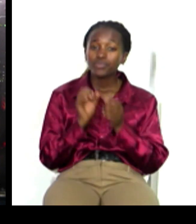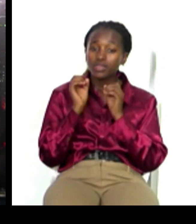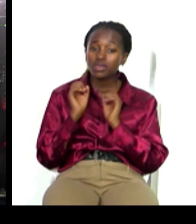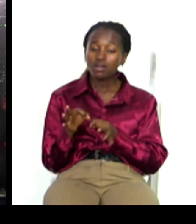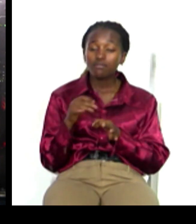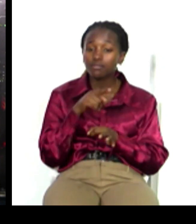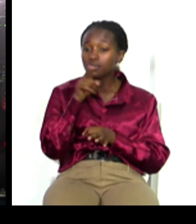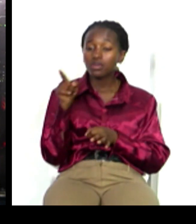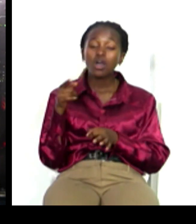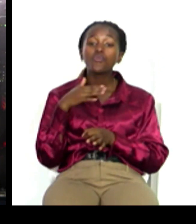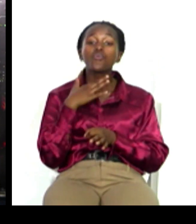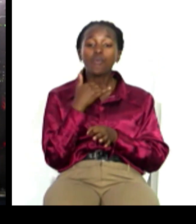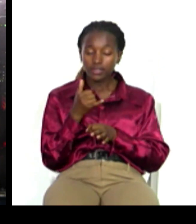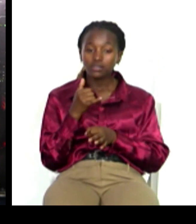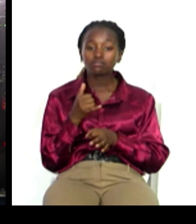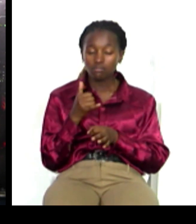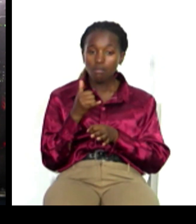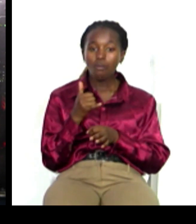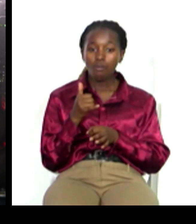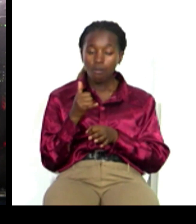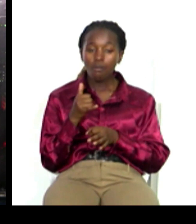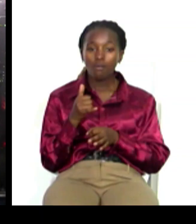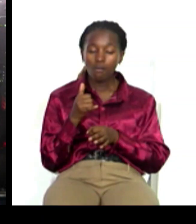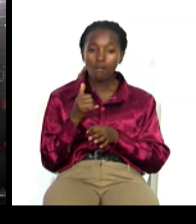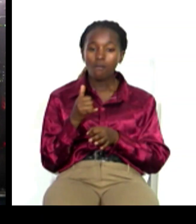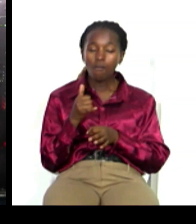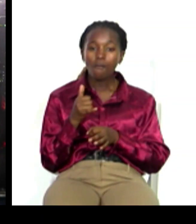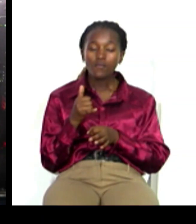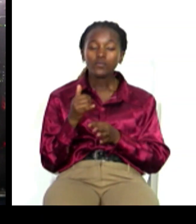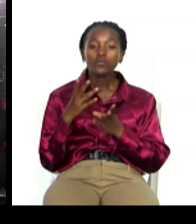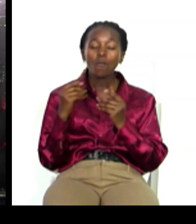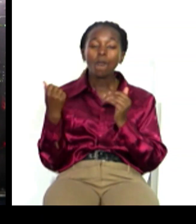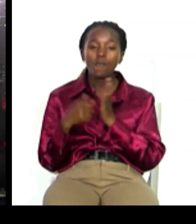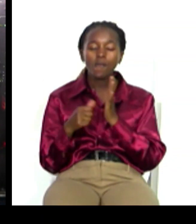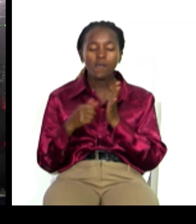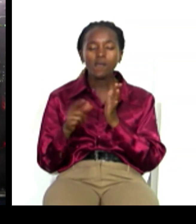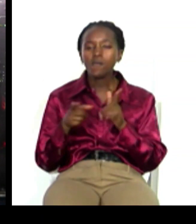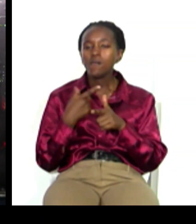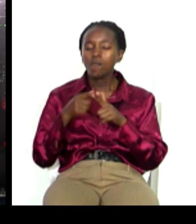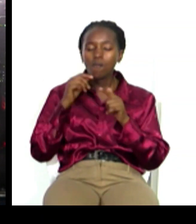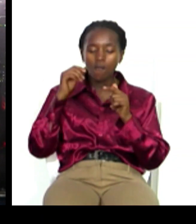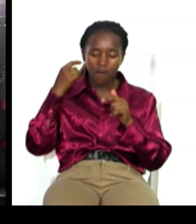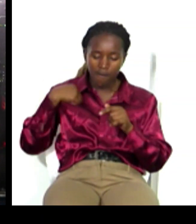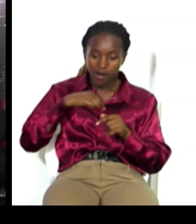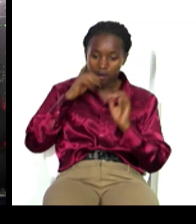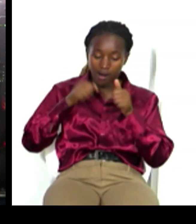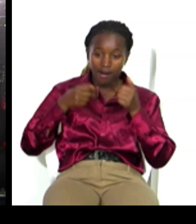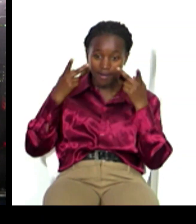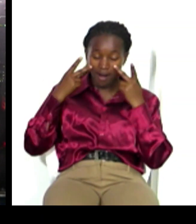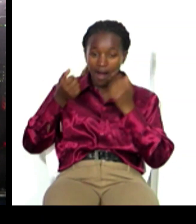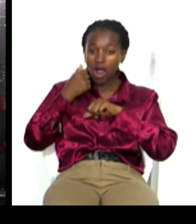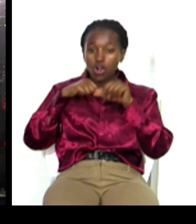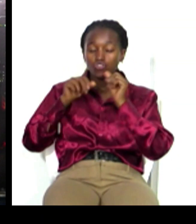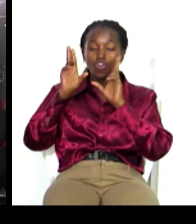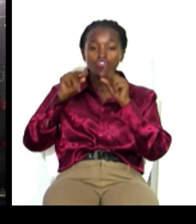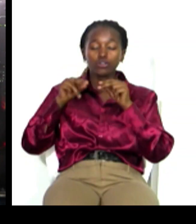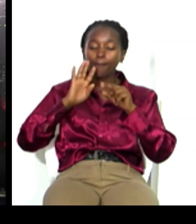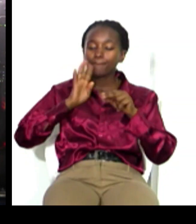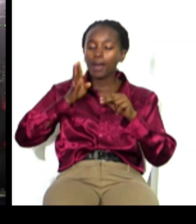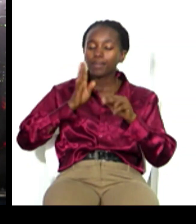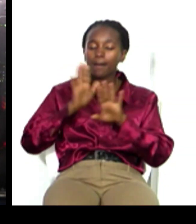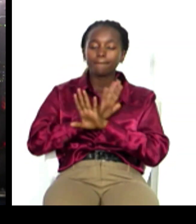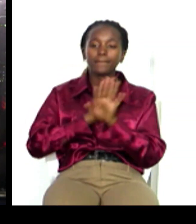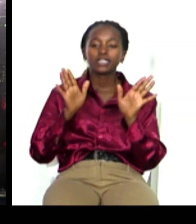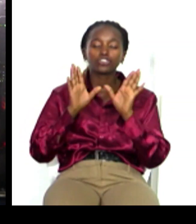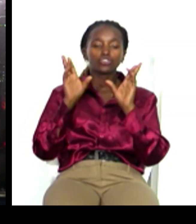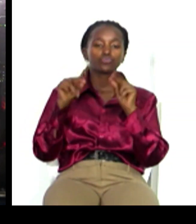they mean whatever that they say, Junet Mohammed could go and occupy the majority seat. Ndia